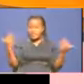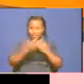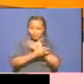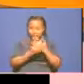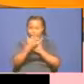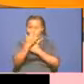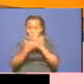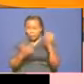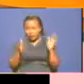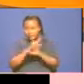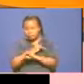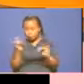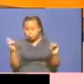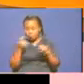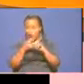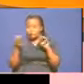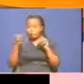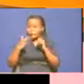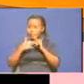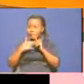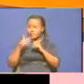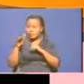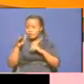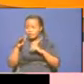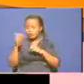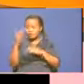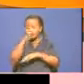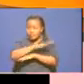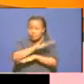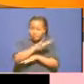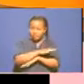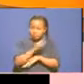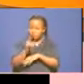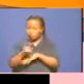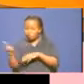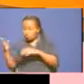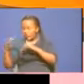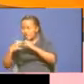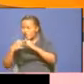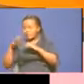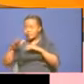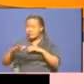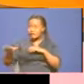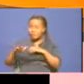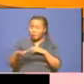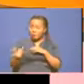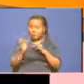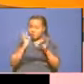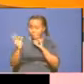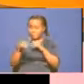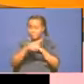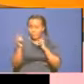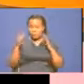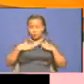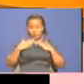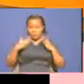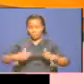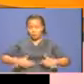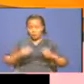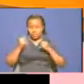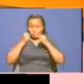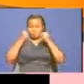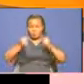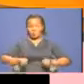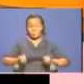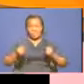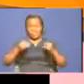the following day. Now, even for emergency dialysis, as long as you're stable, you can be dialyzed at no extra costs. Mm-hmm. Okay, it is